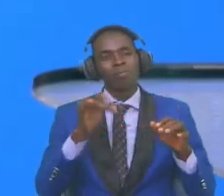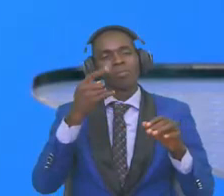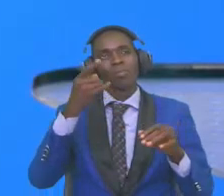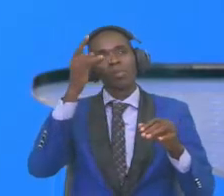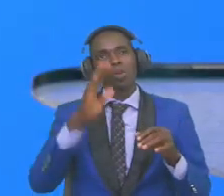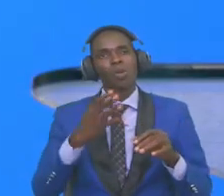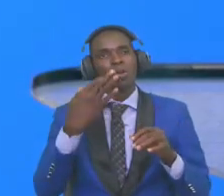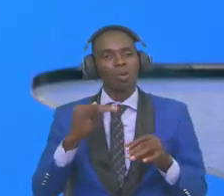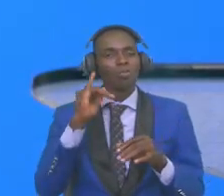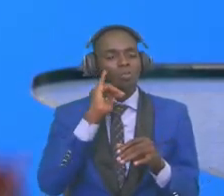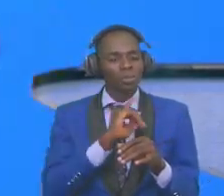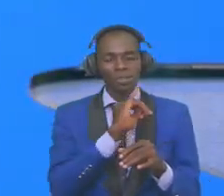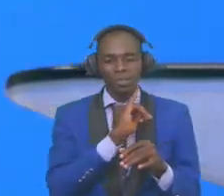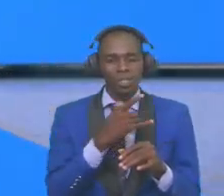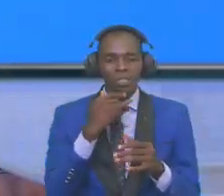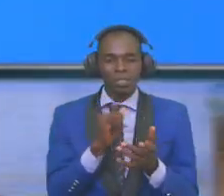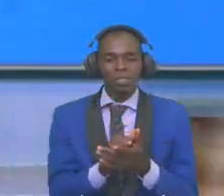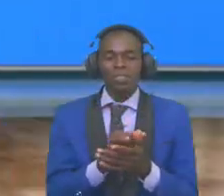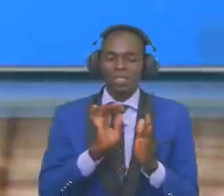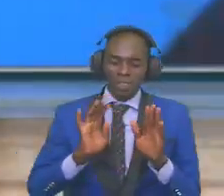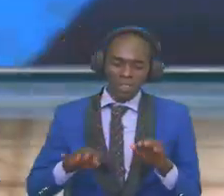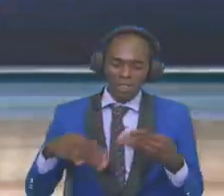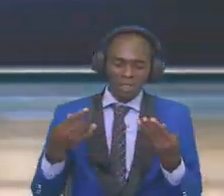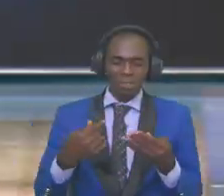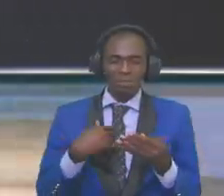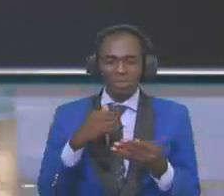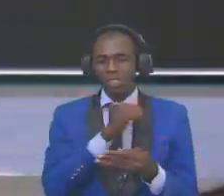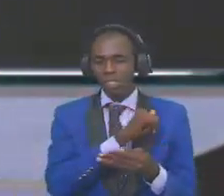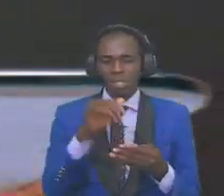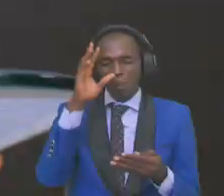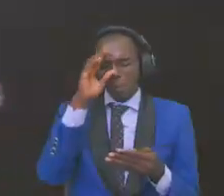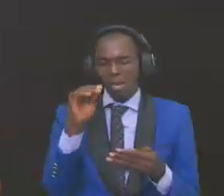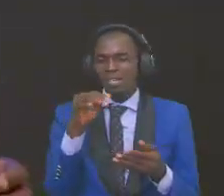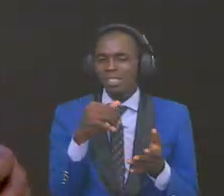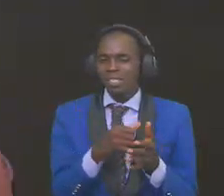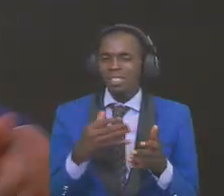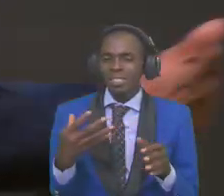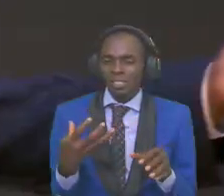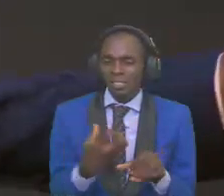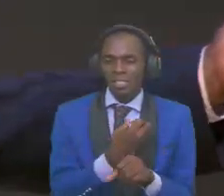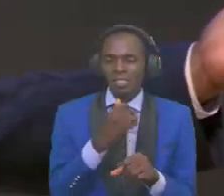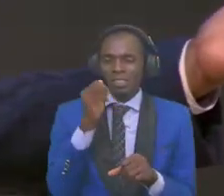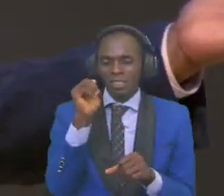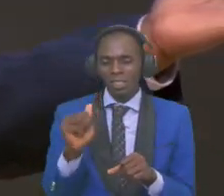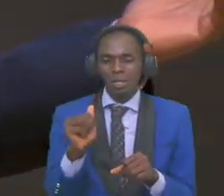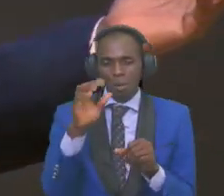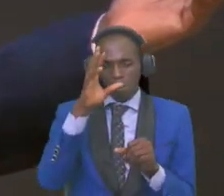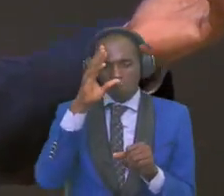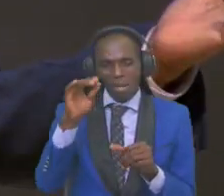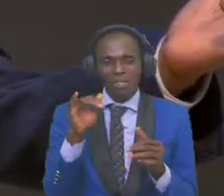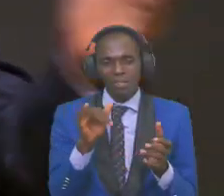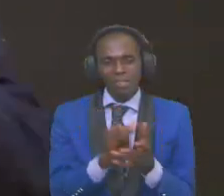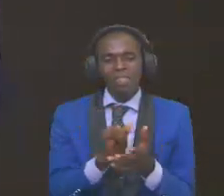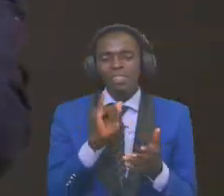says, give me a man. It takes somebody who can dare to say, nobody else is willing to do